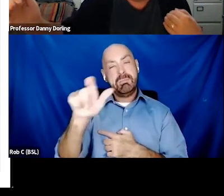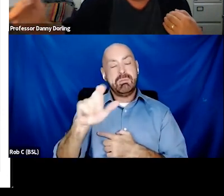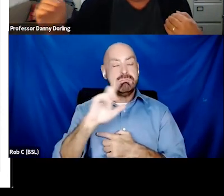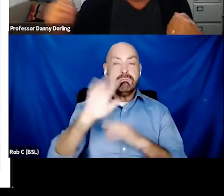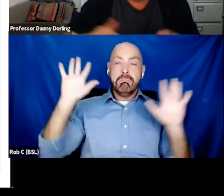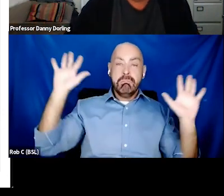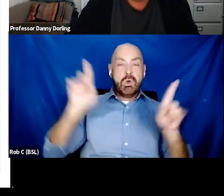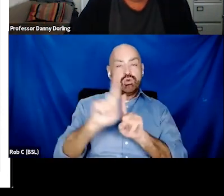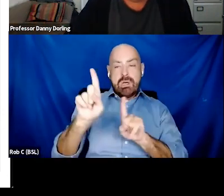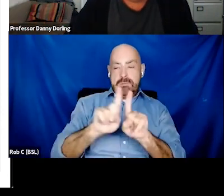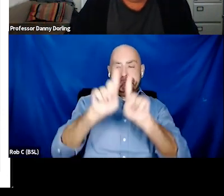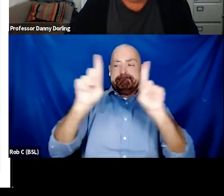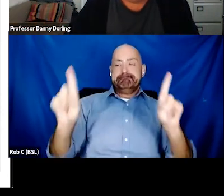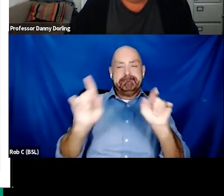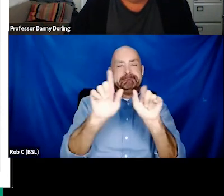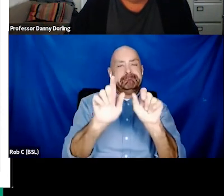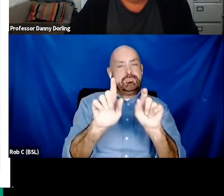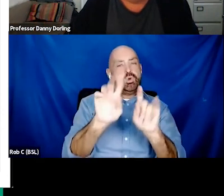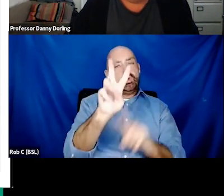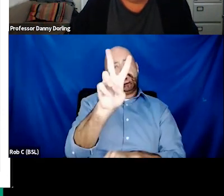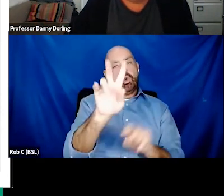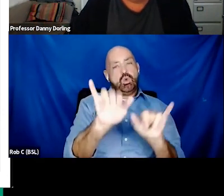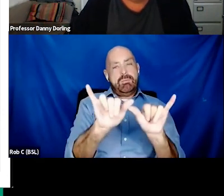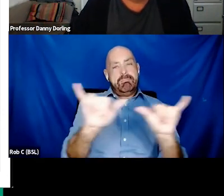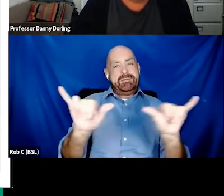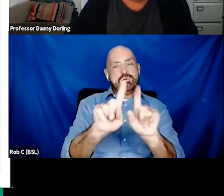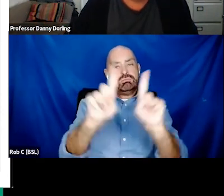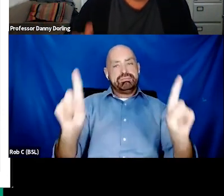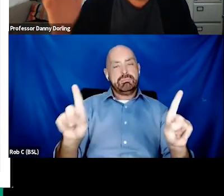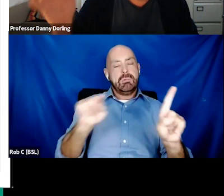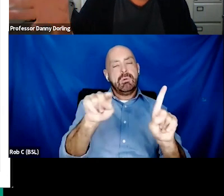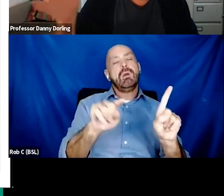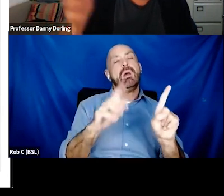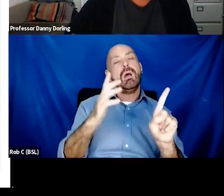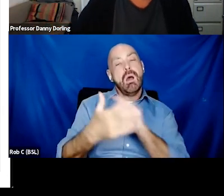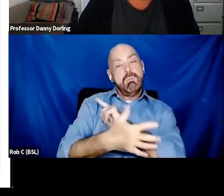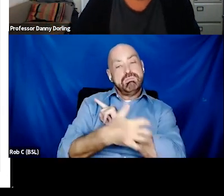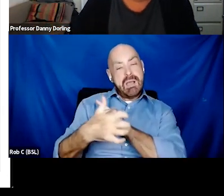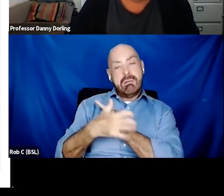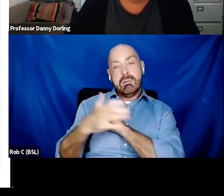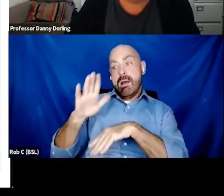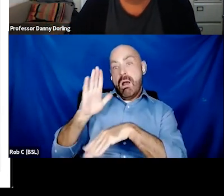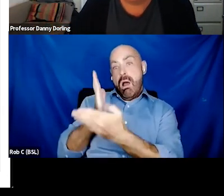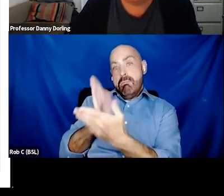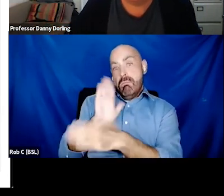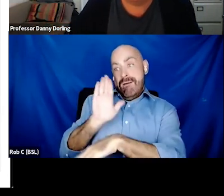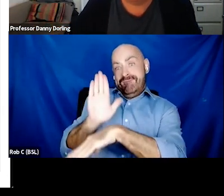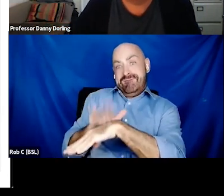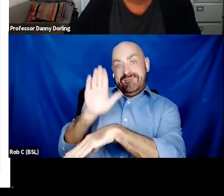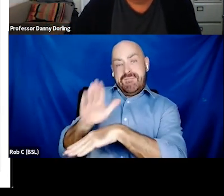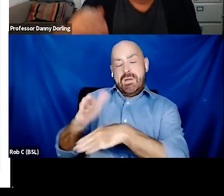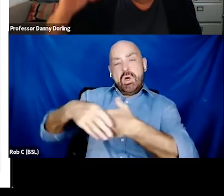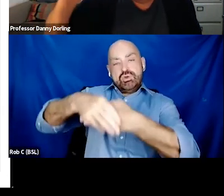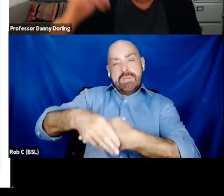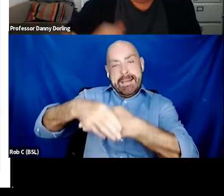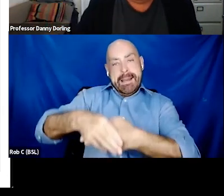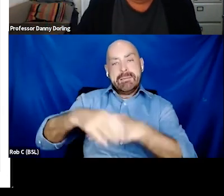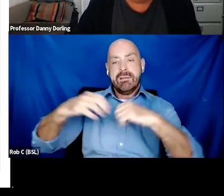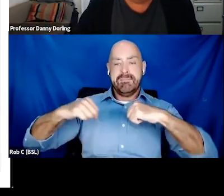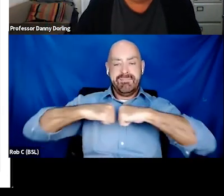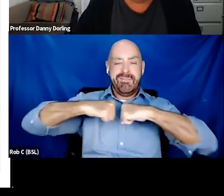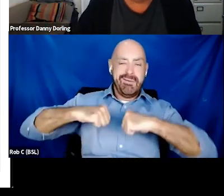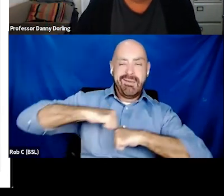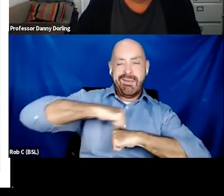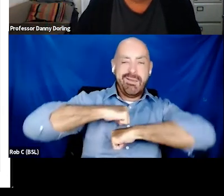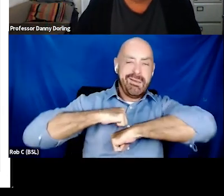2 meters away. The brown line is how many people are avoiding physical contact, not shaking hands and so on. And